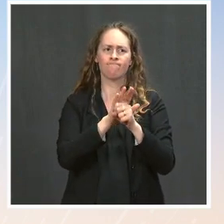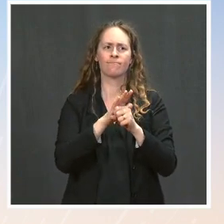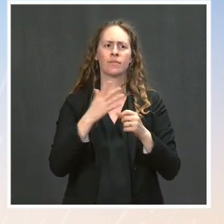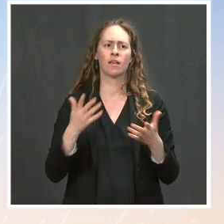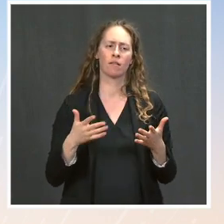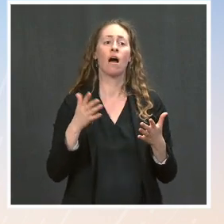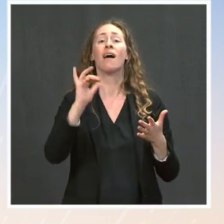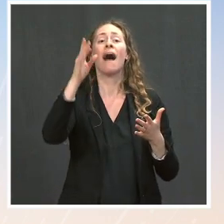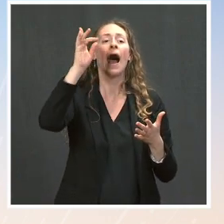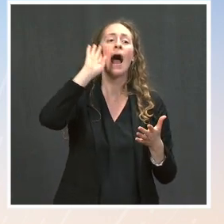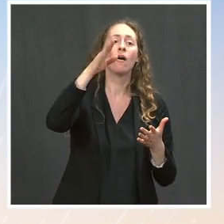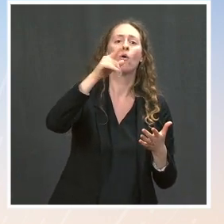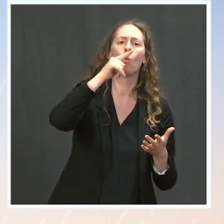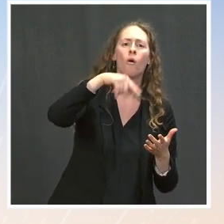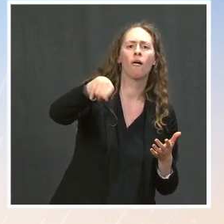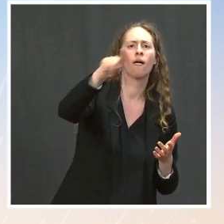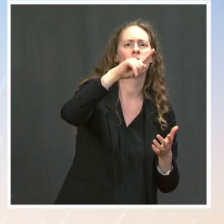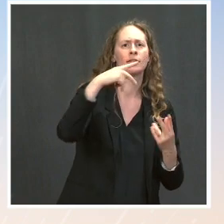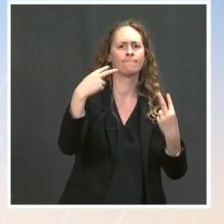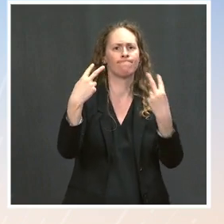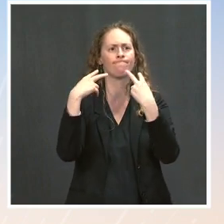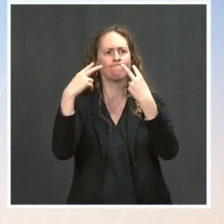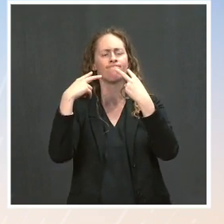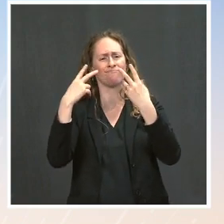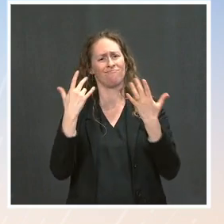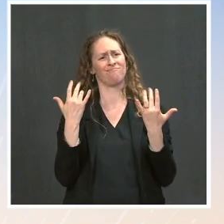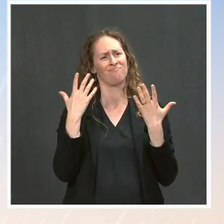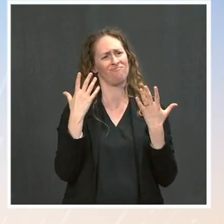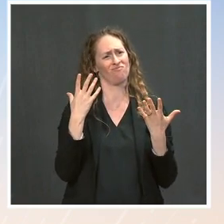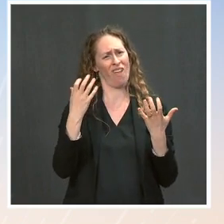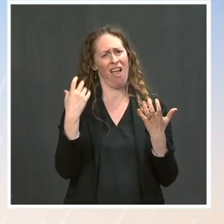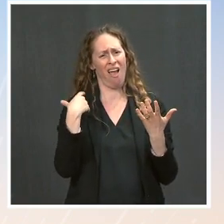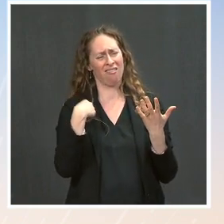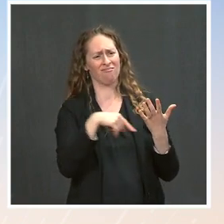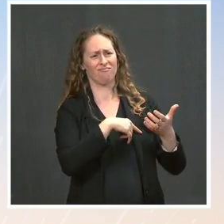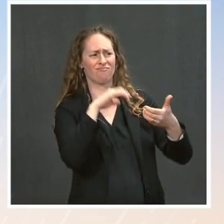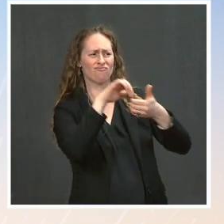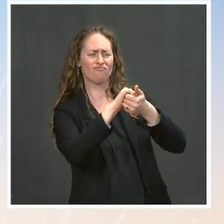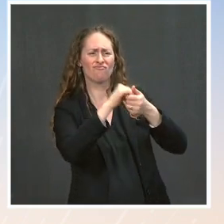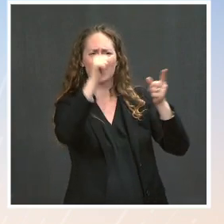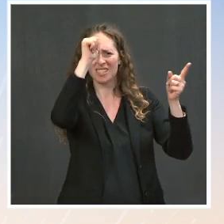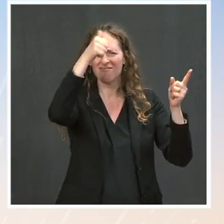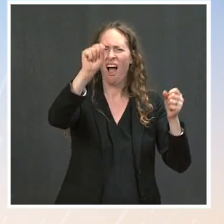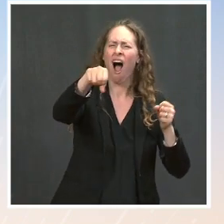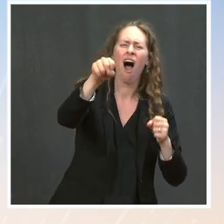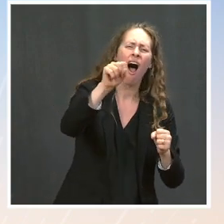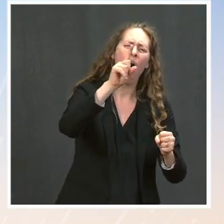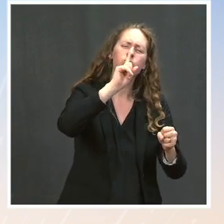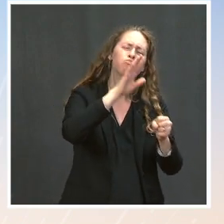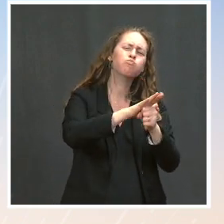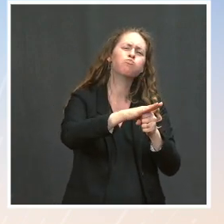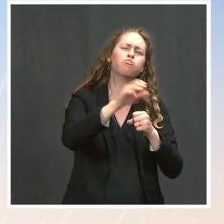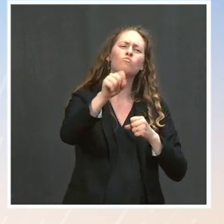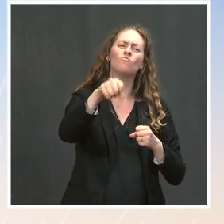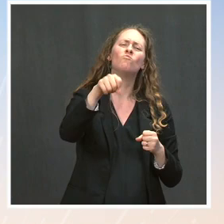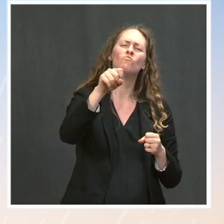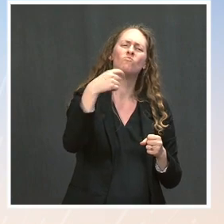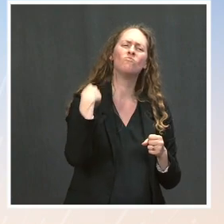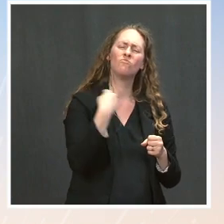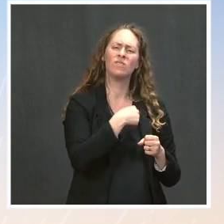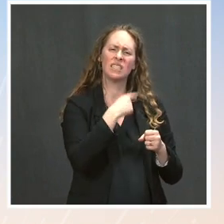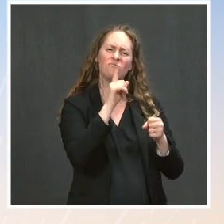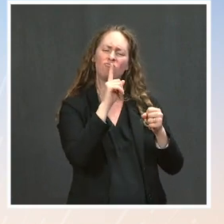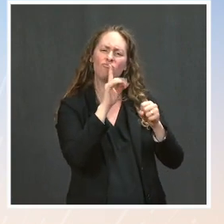paying attention that we are want to work in partnership with India. We are committed to getting them assistance they need, whether that's